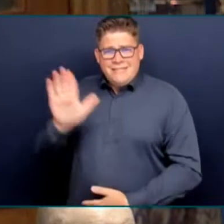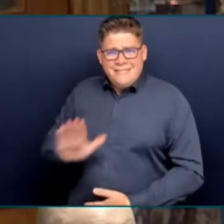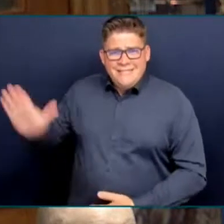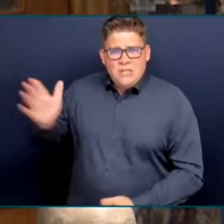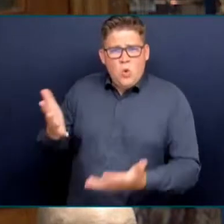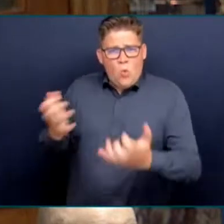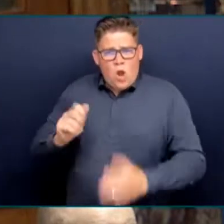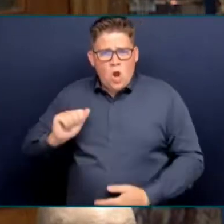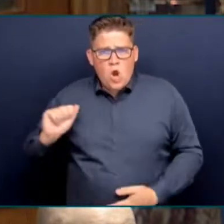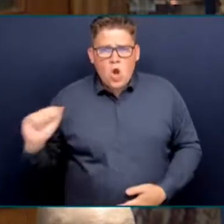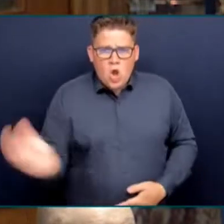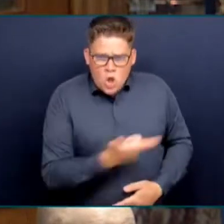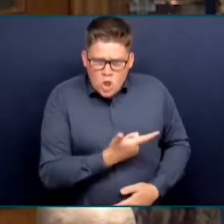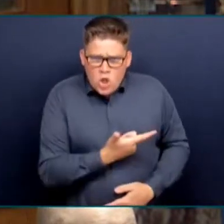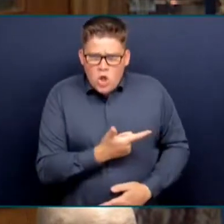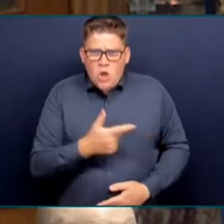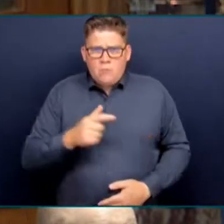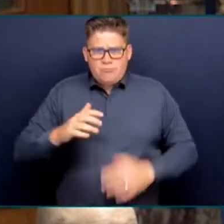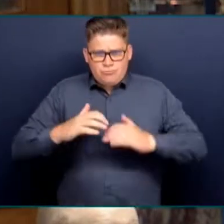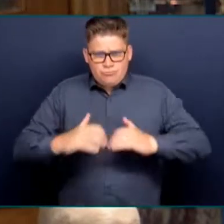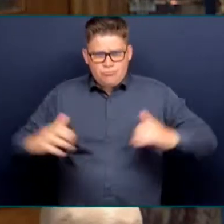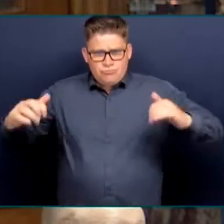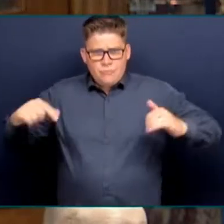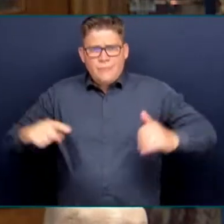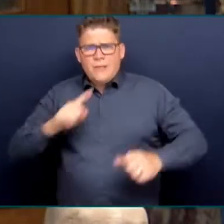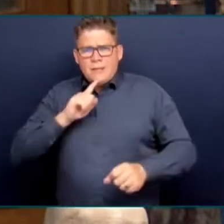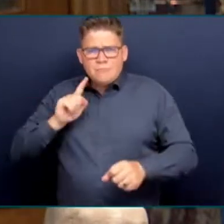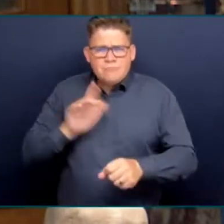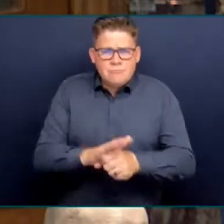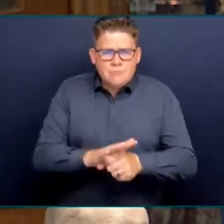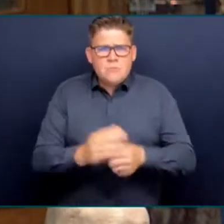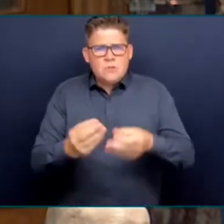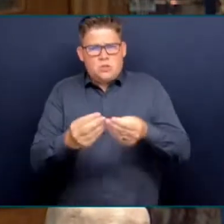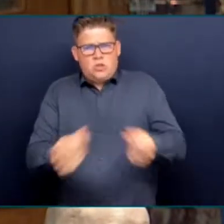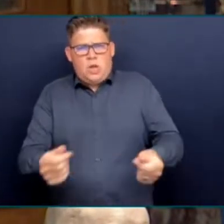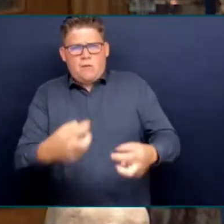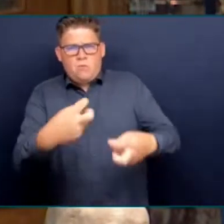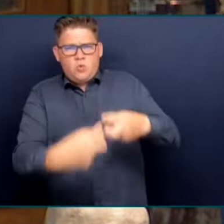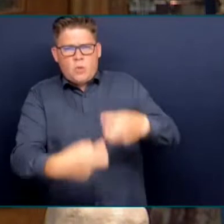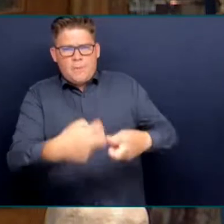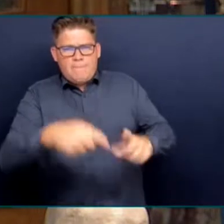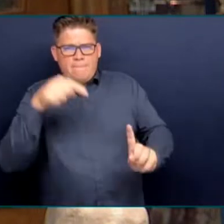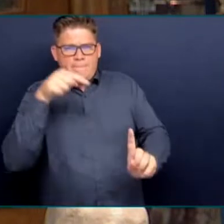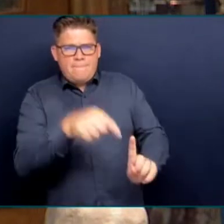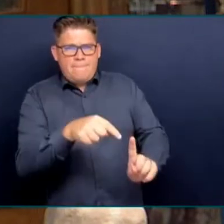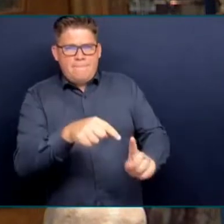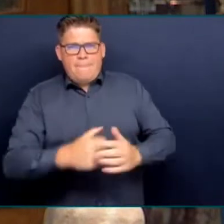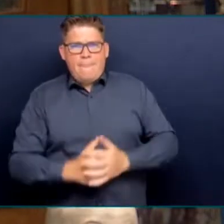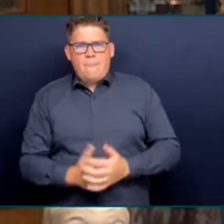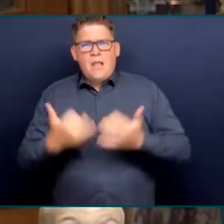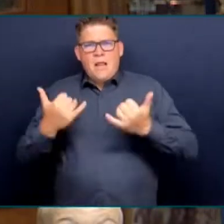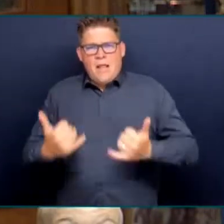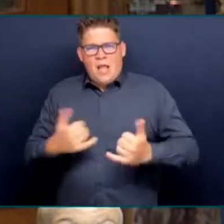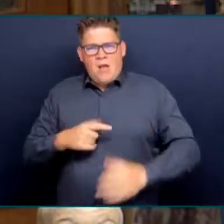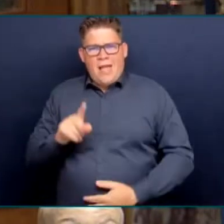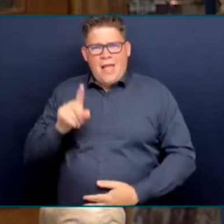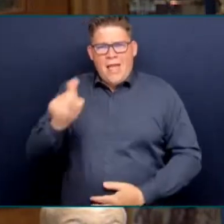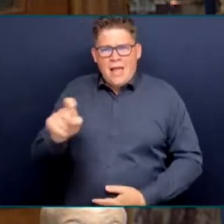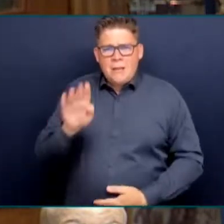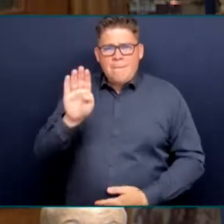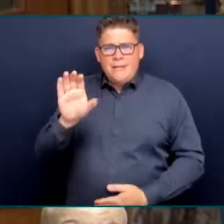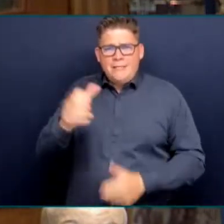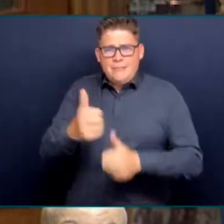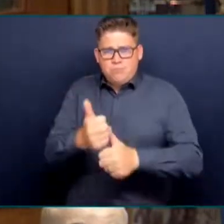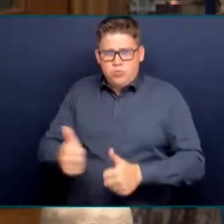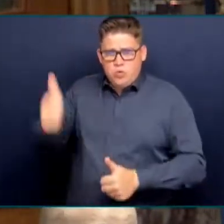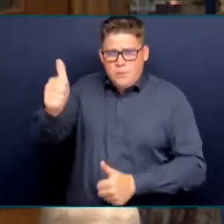to solving this crisis. Honourable Speaker, my question is to the Premier. Will he strike an all-party working group